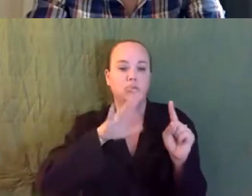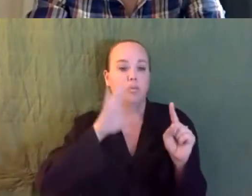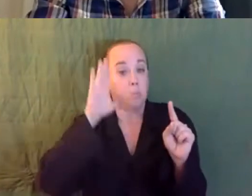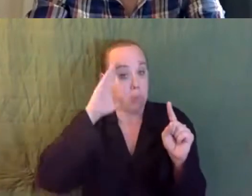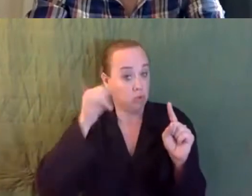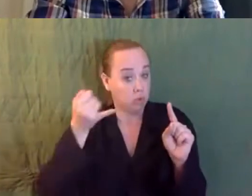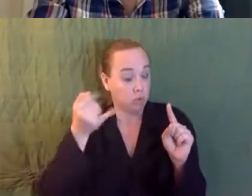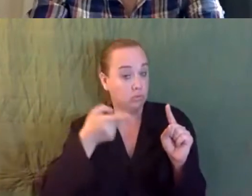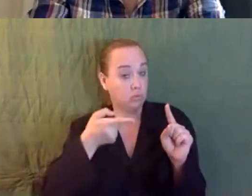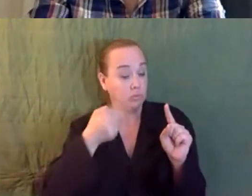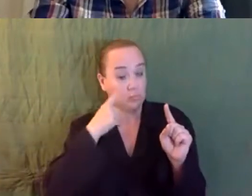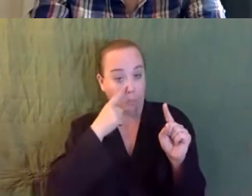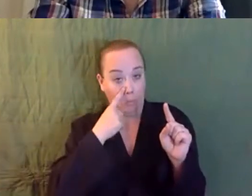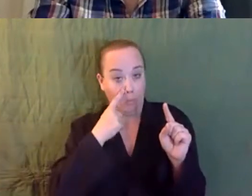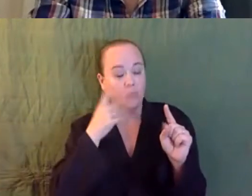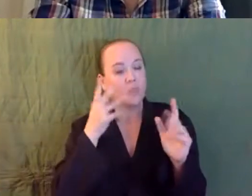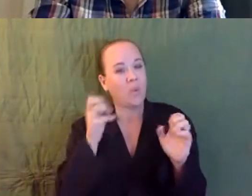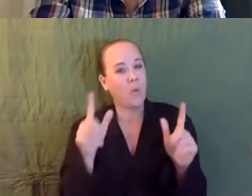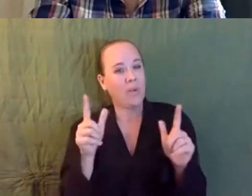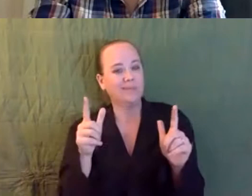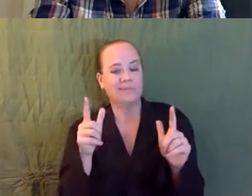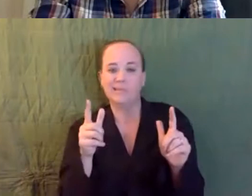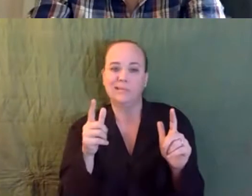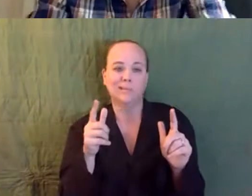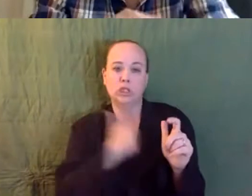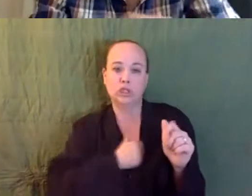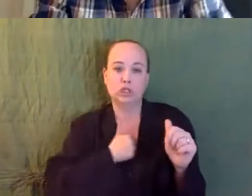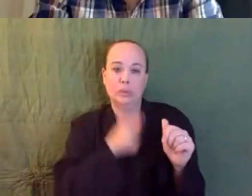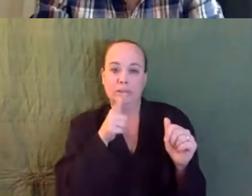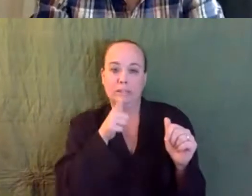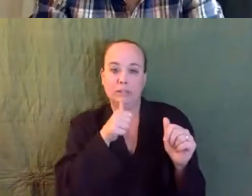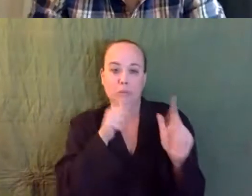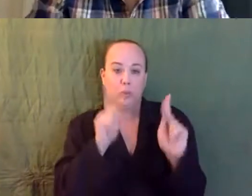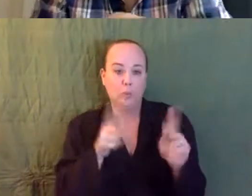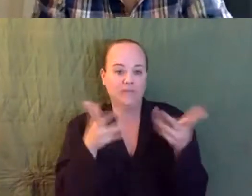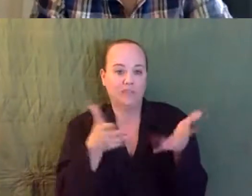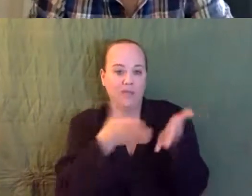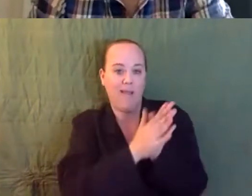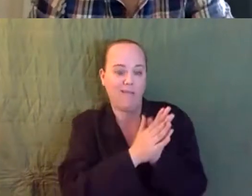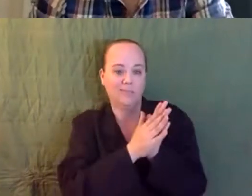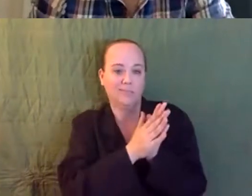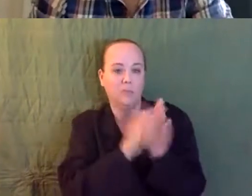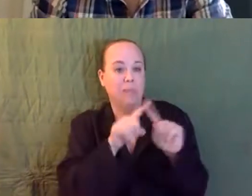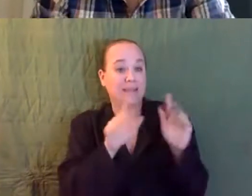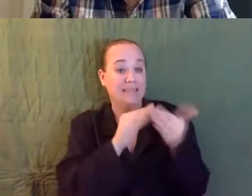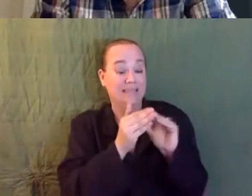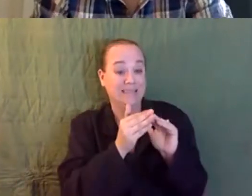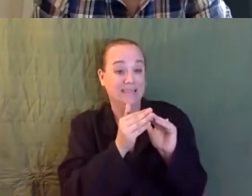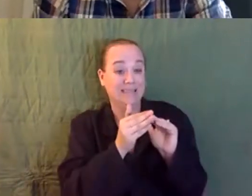Johnson. Well, I hate to disappoint the person who asked the question, but the city's